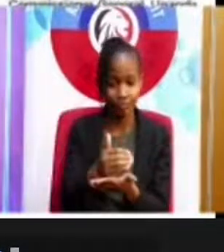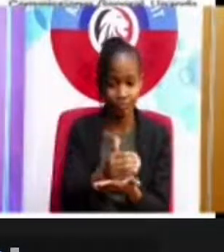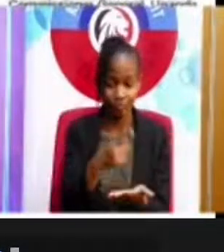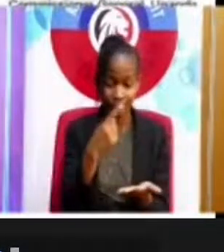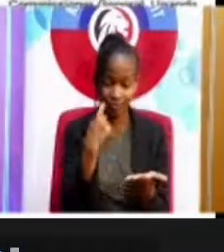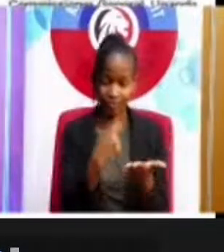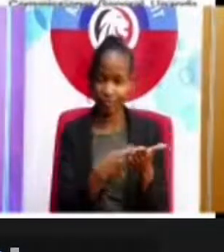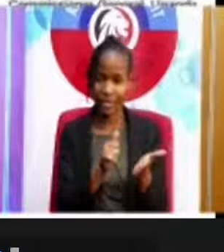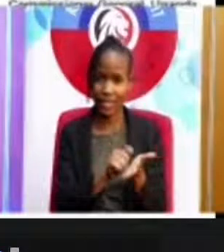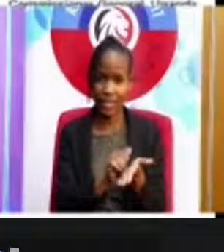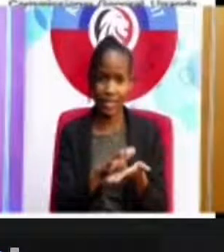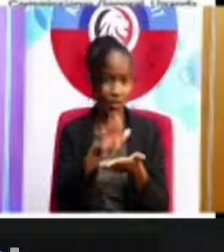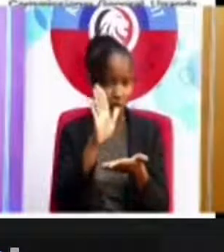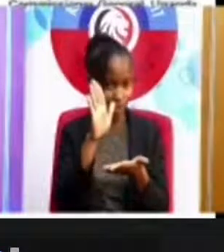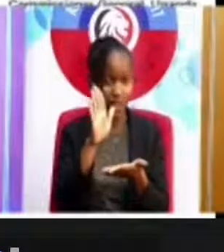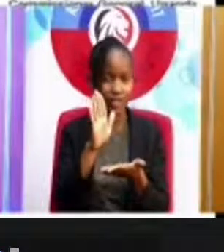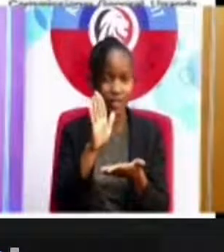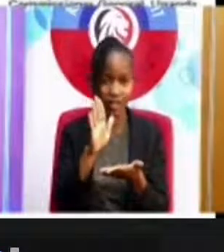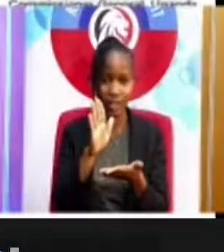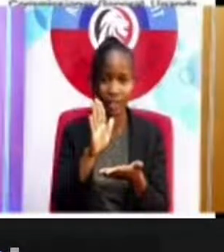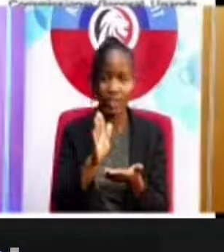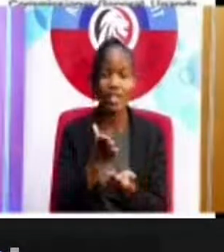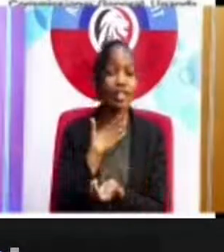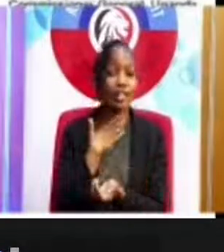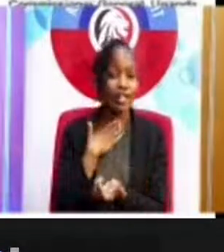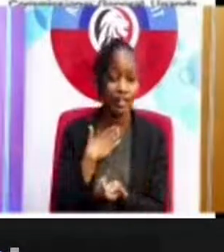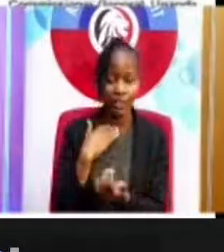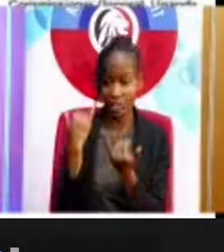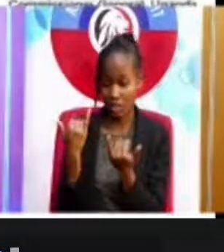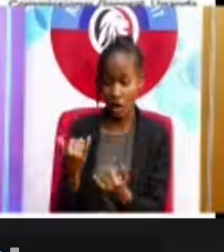more badly needed now during this COVID